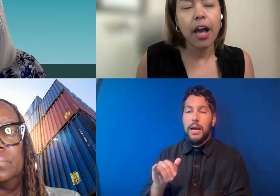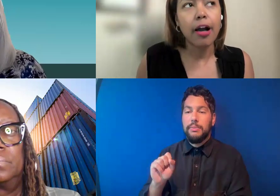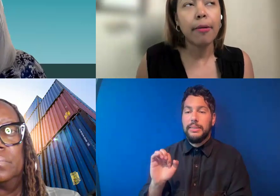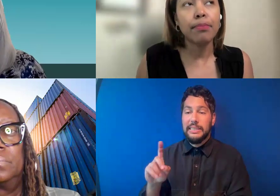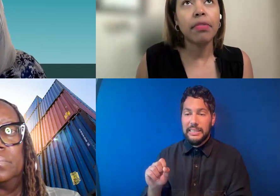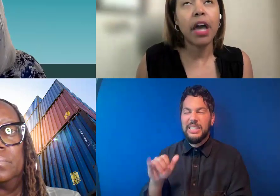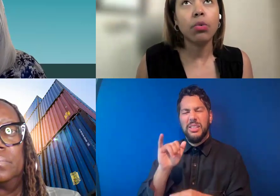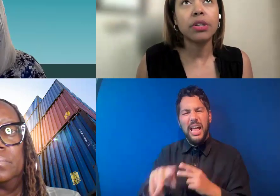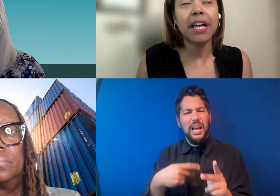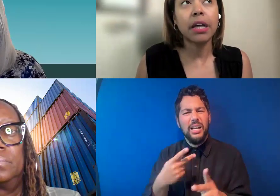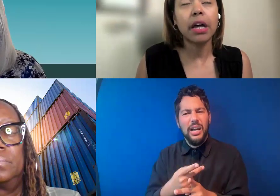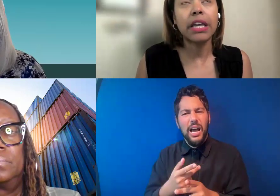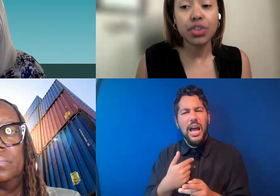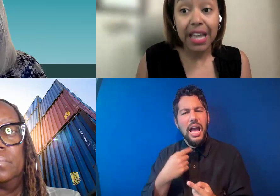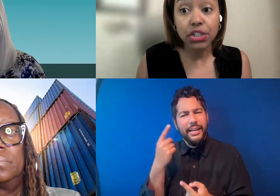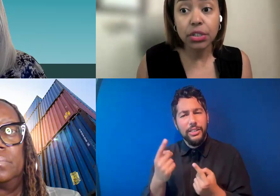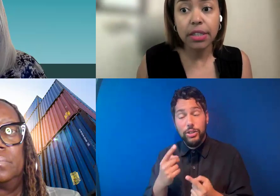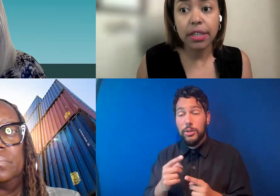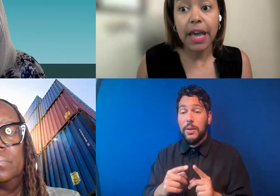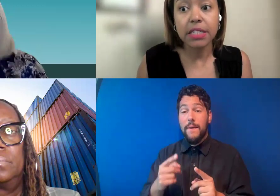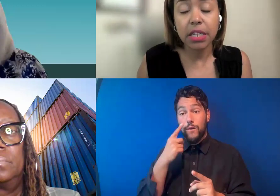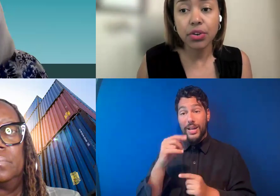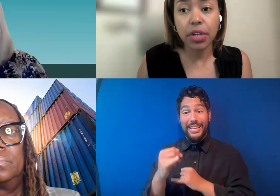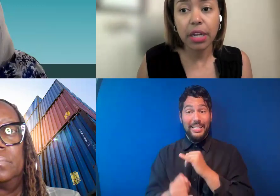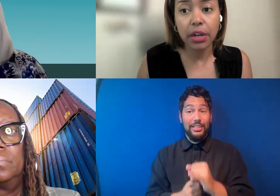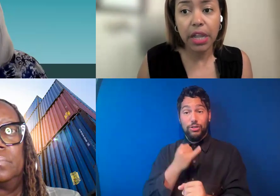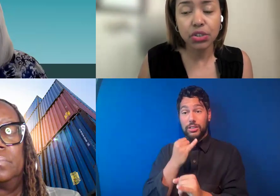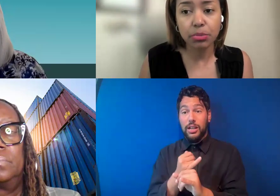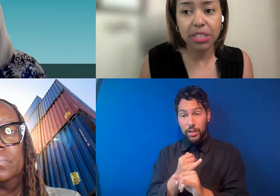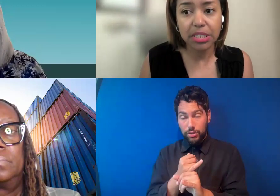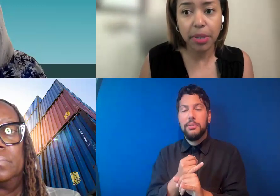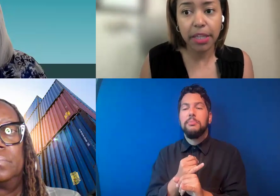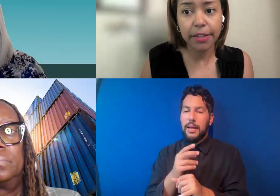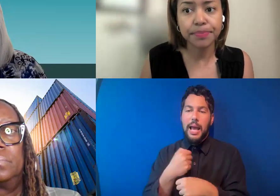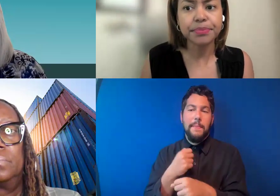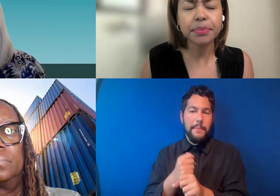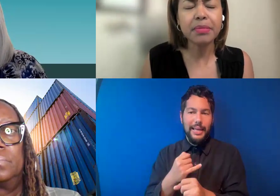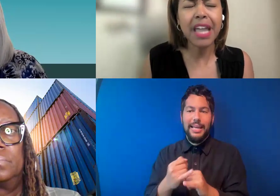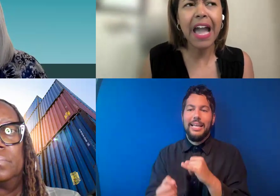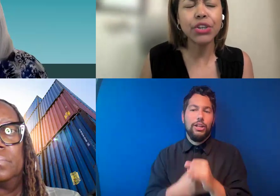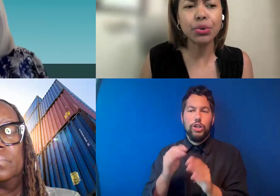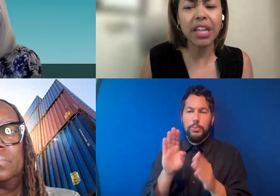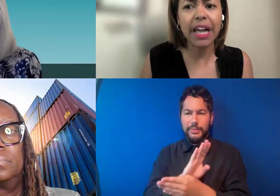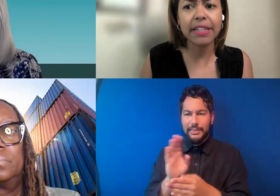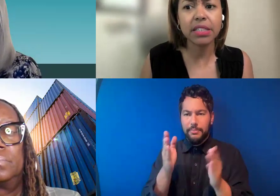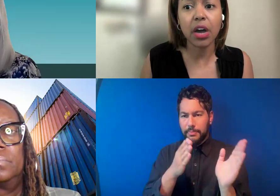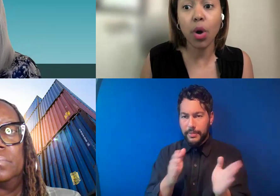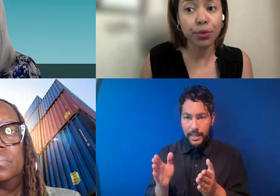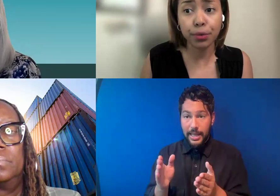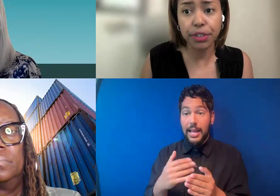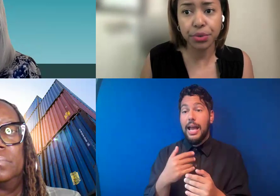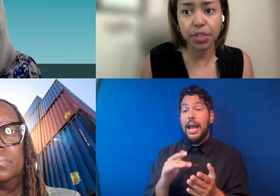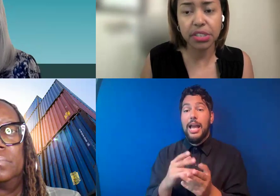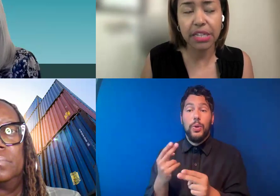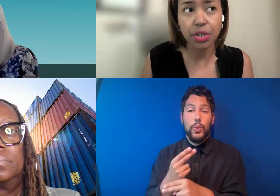things. Now, internationally, I did create an international business plan. I